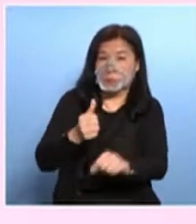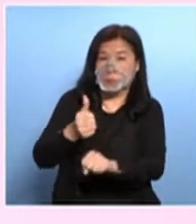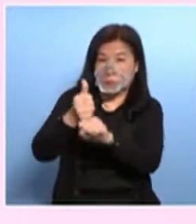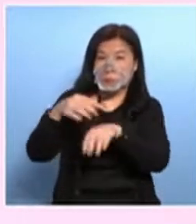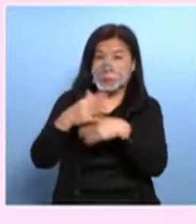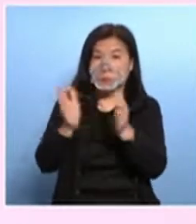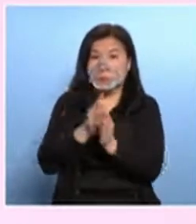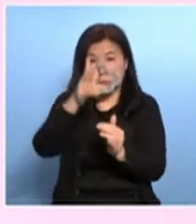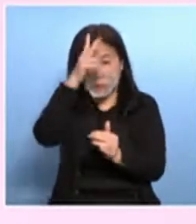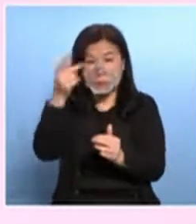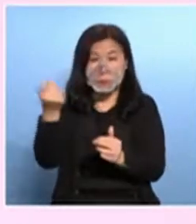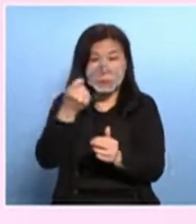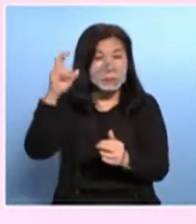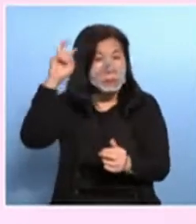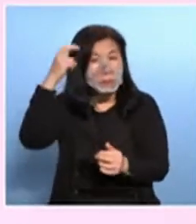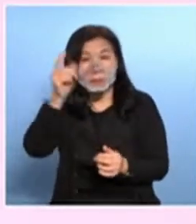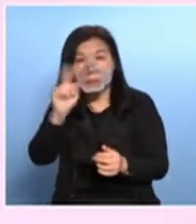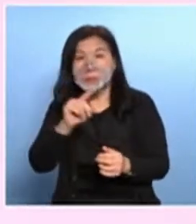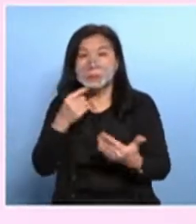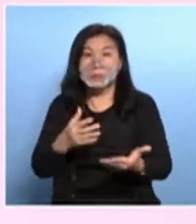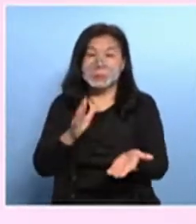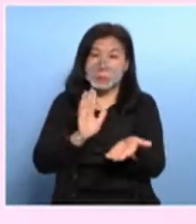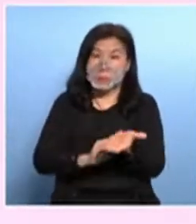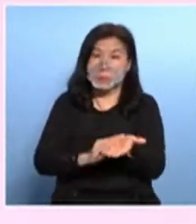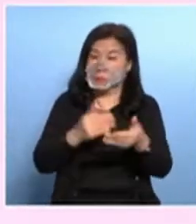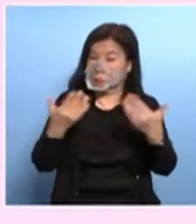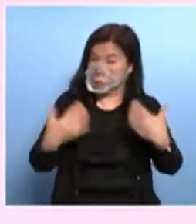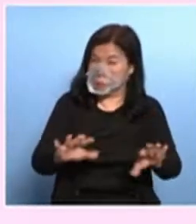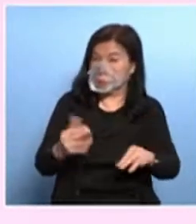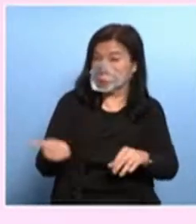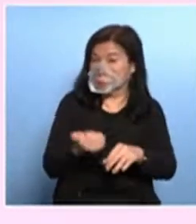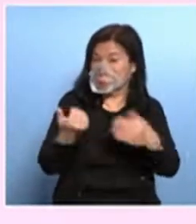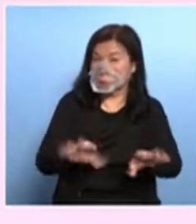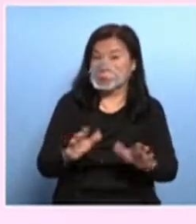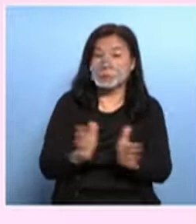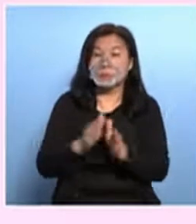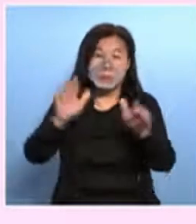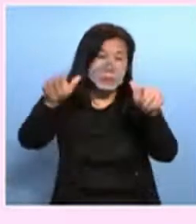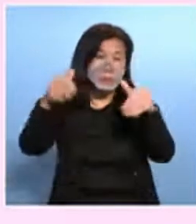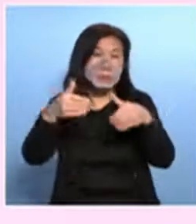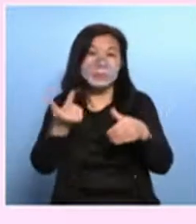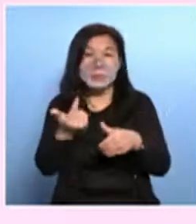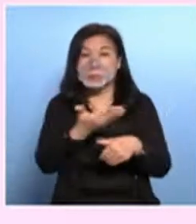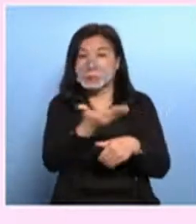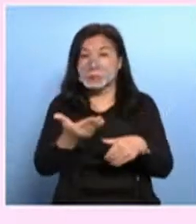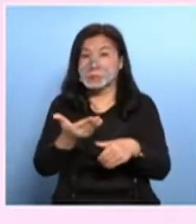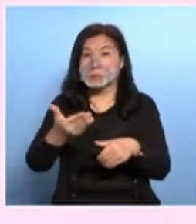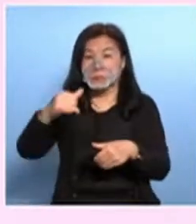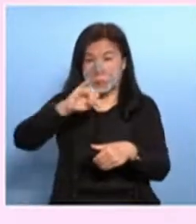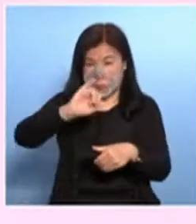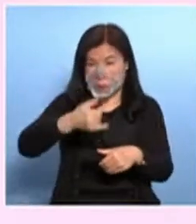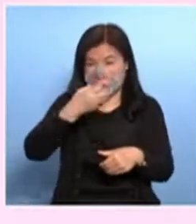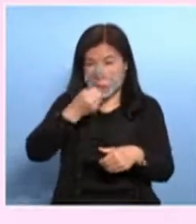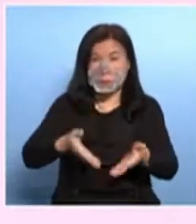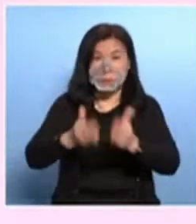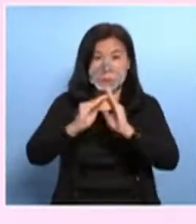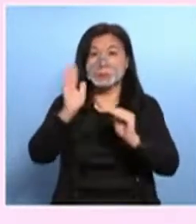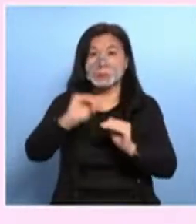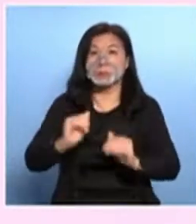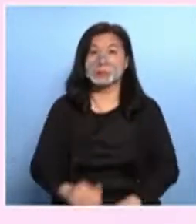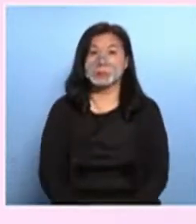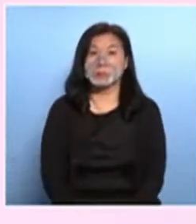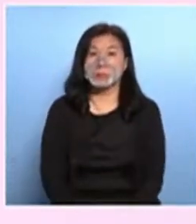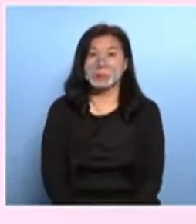also provided one-off immediate relief to organizers of 73 recurrent exhibitions in Hong Kong. The government will actively consider attracting more